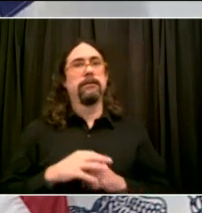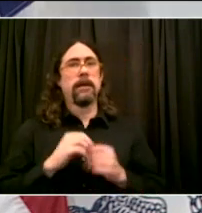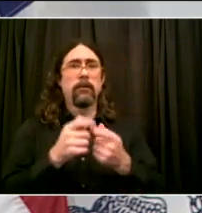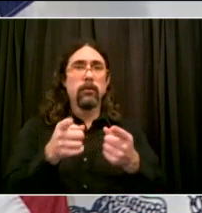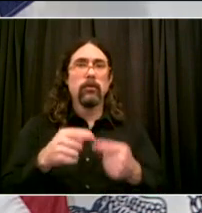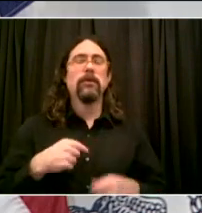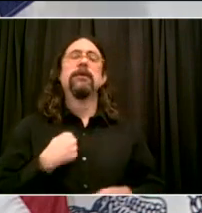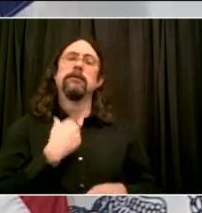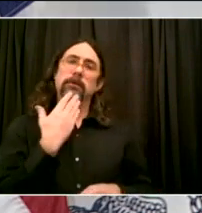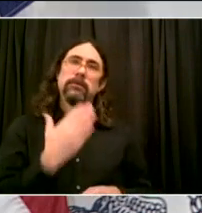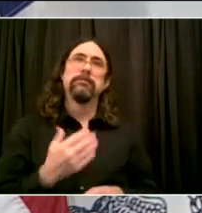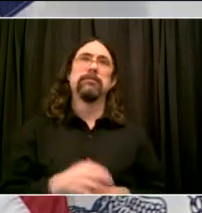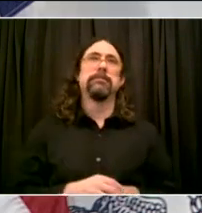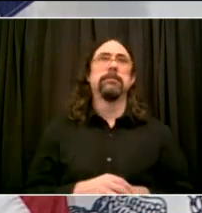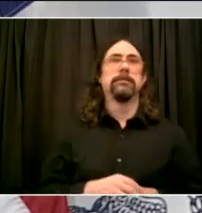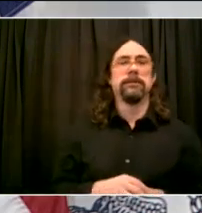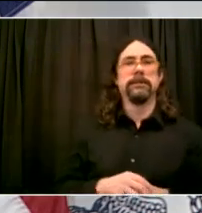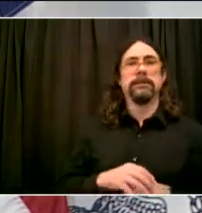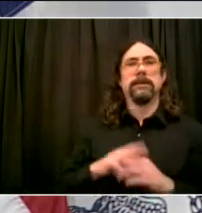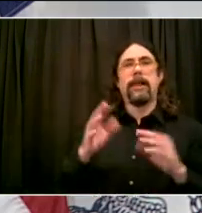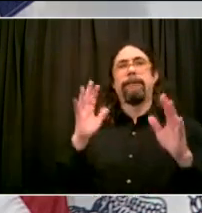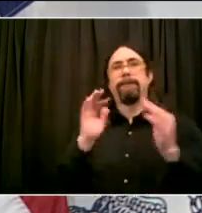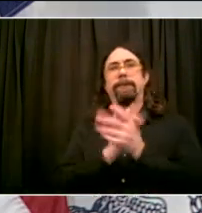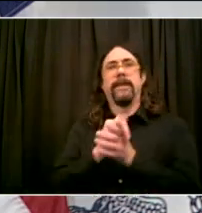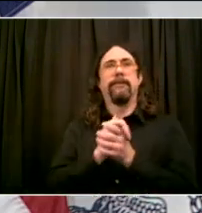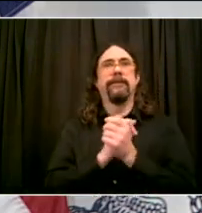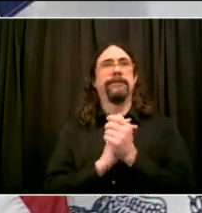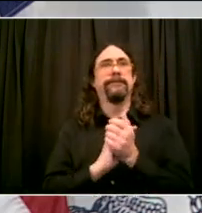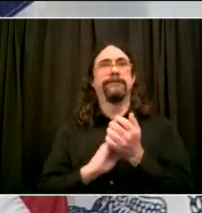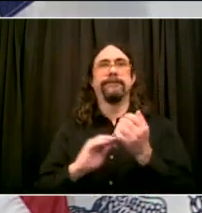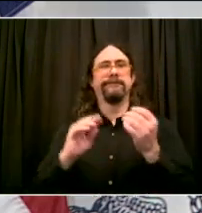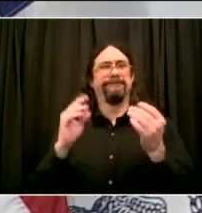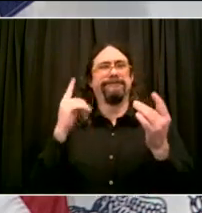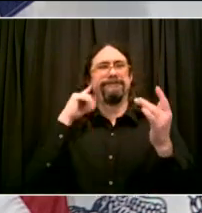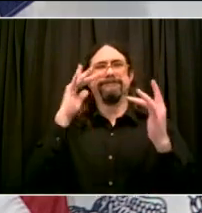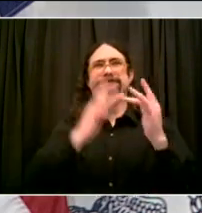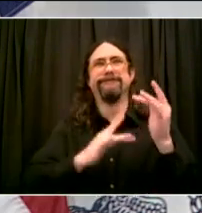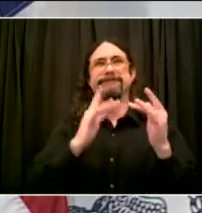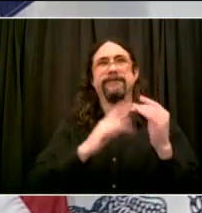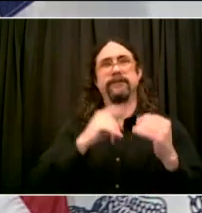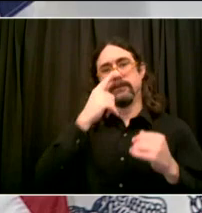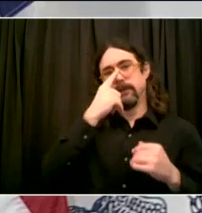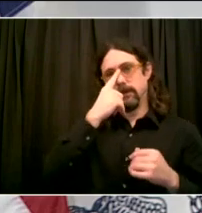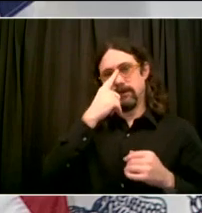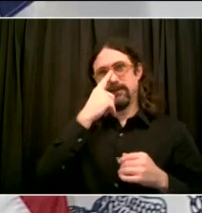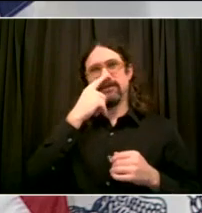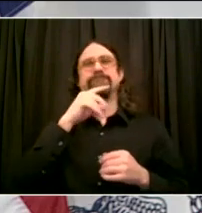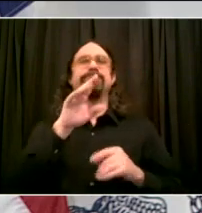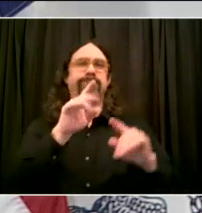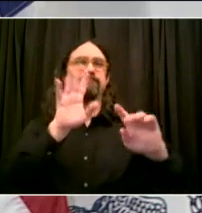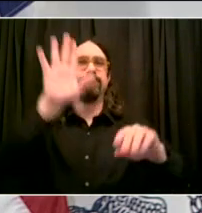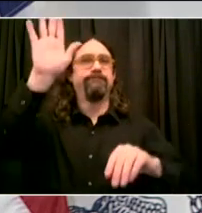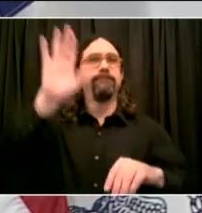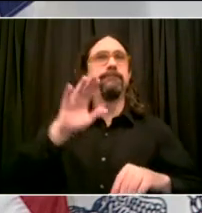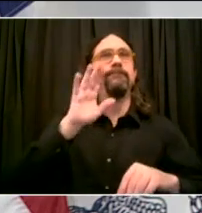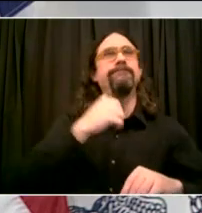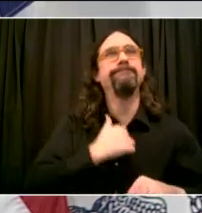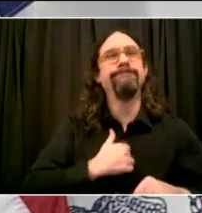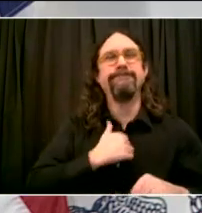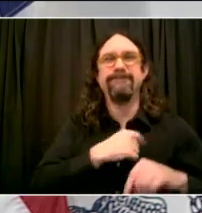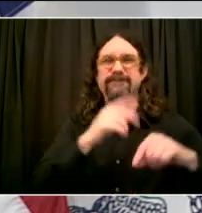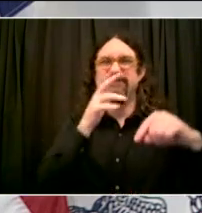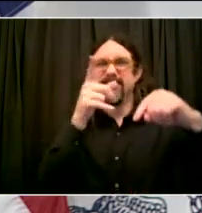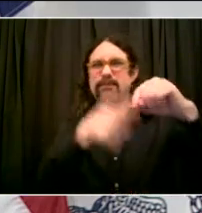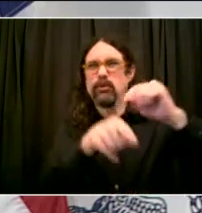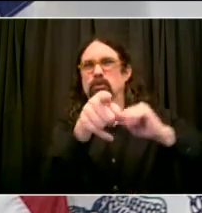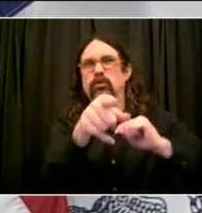we're not hearing you well. We're not hearing you. We'll come back to you as well because we're just not getting a clear connection. If you got another phone you could call in from, try that.